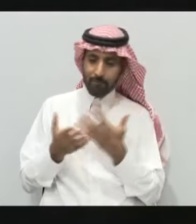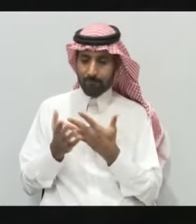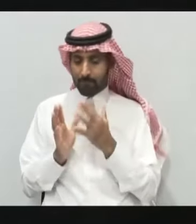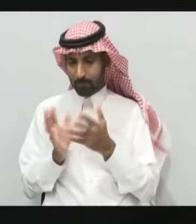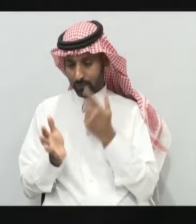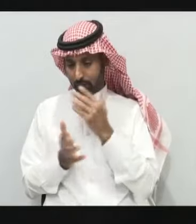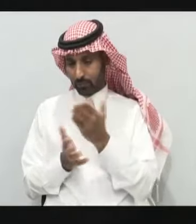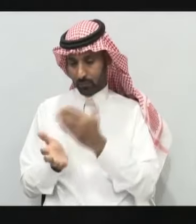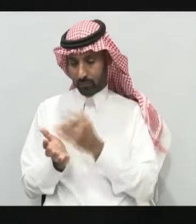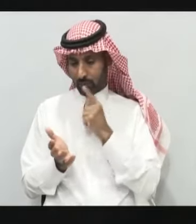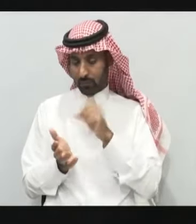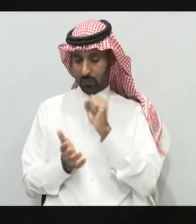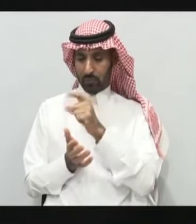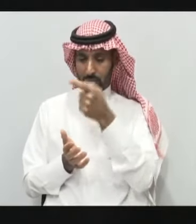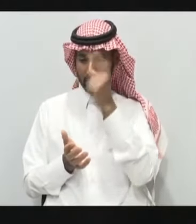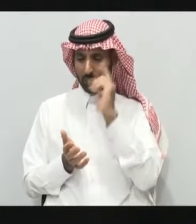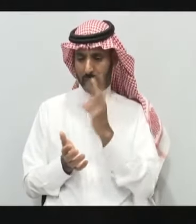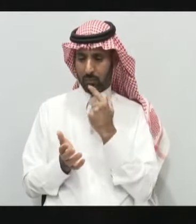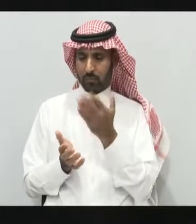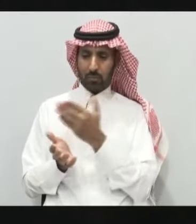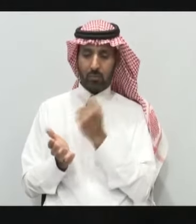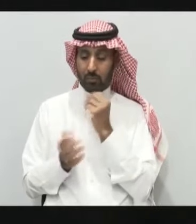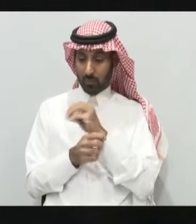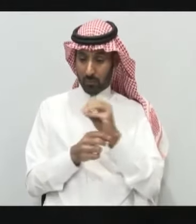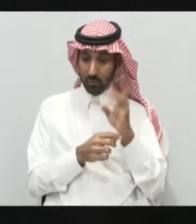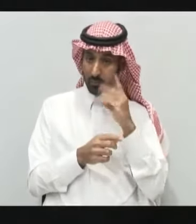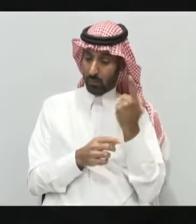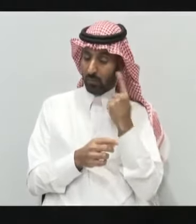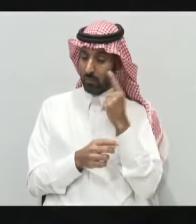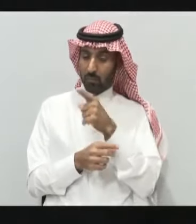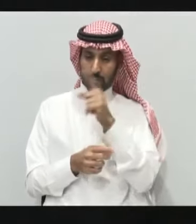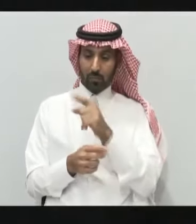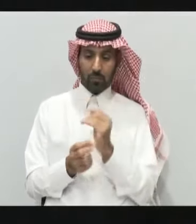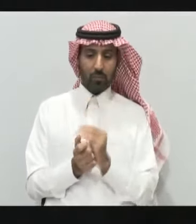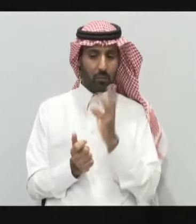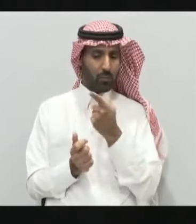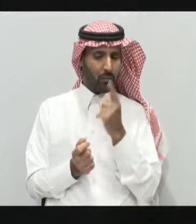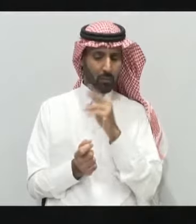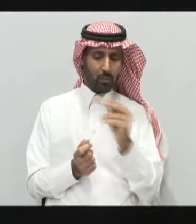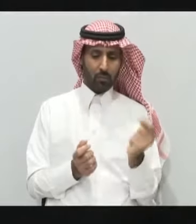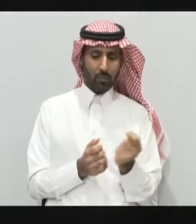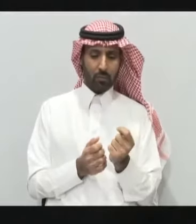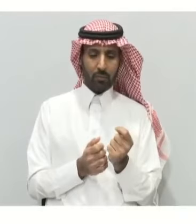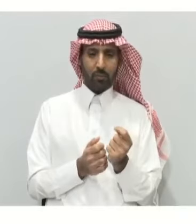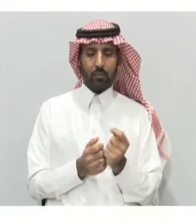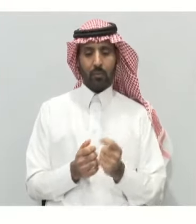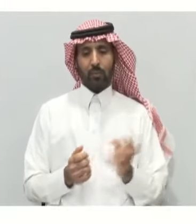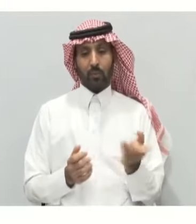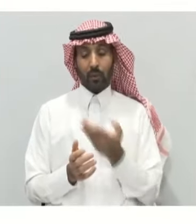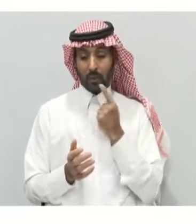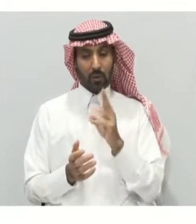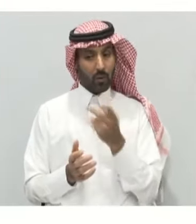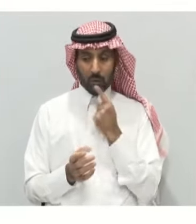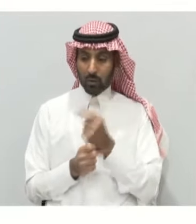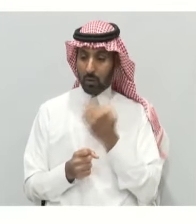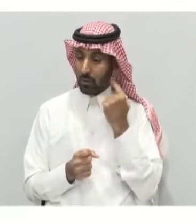own descriptions, his own qualities, and we learned how to make questions. Question like this. What do